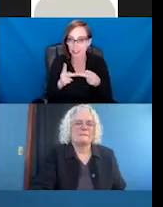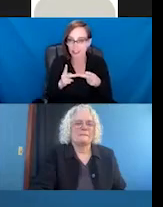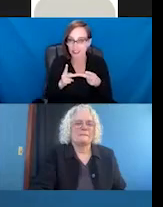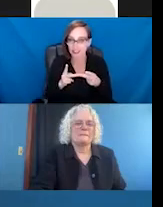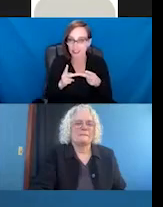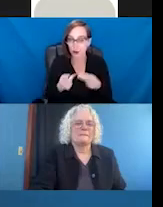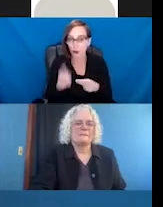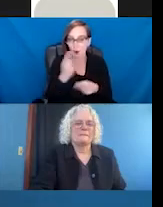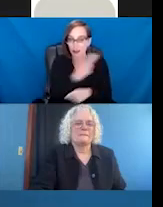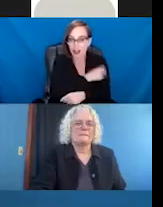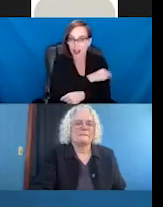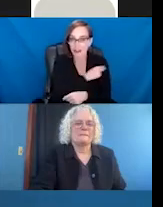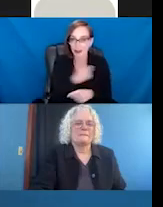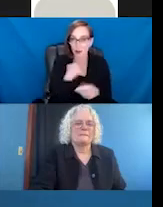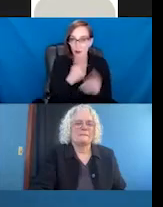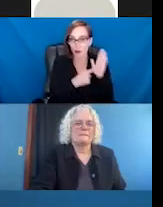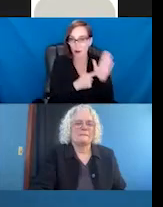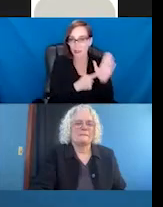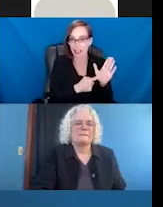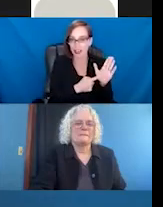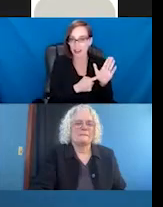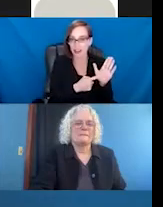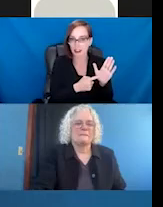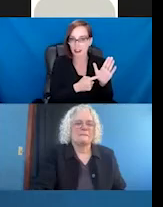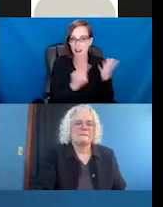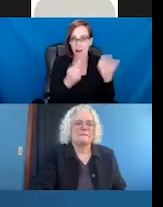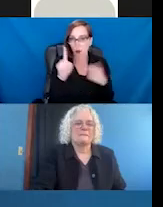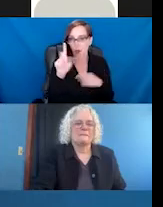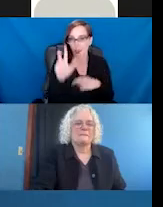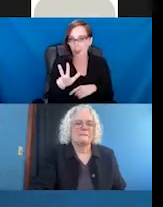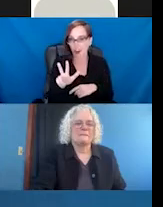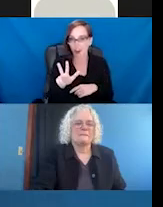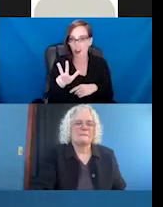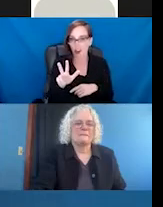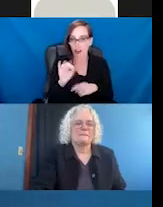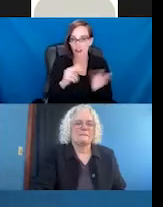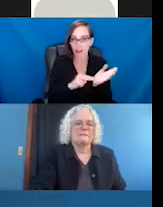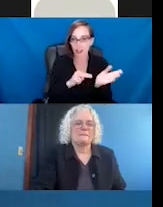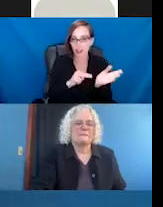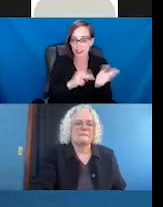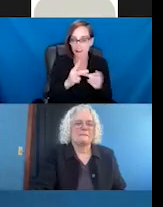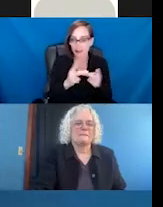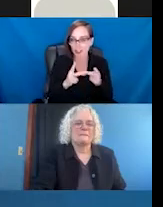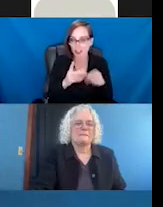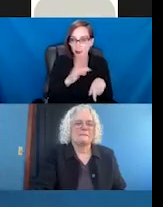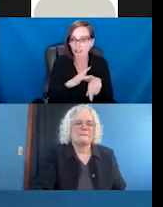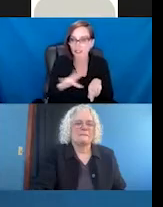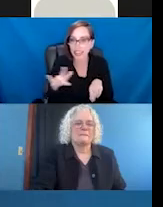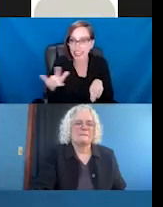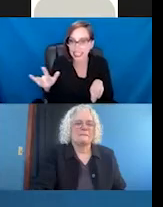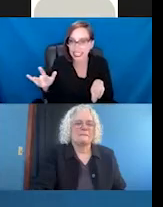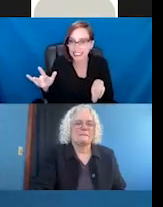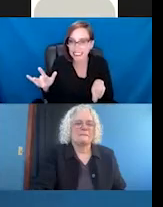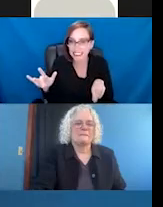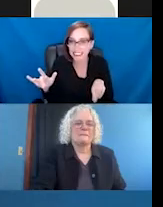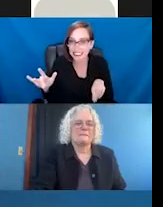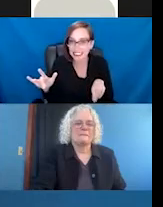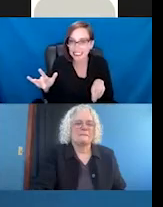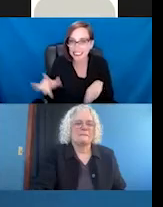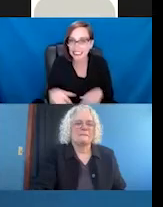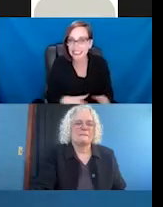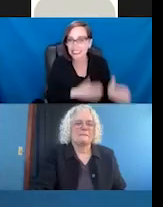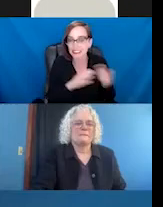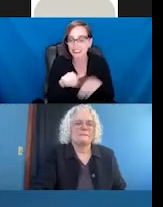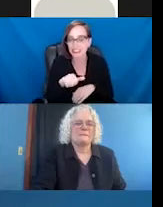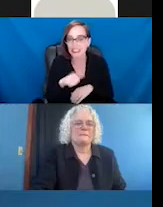our hospitals that we represent, over a third of the nursing assistant positions were vacant, and another worked really hard